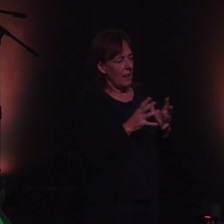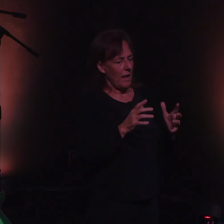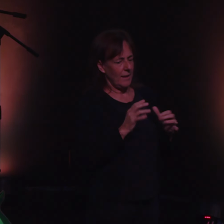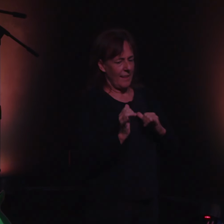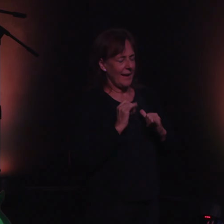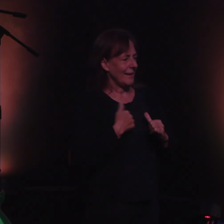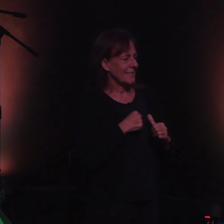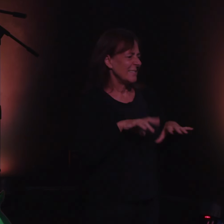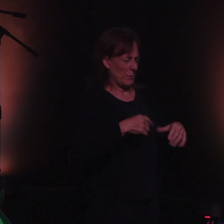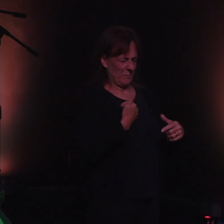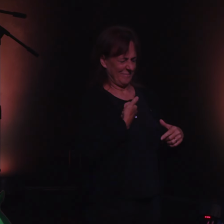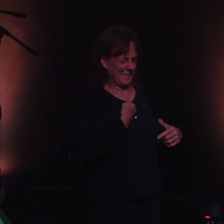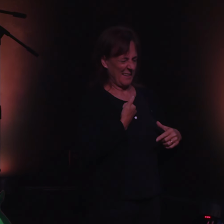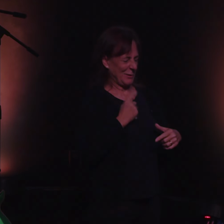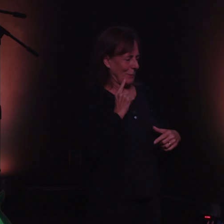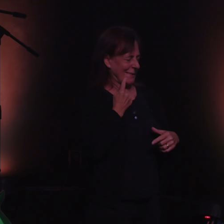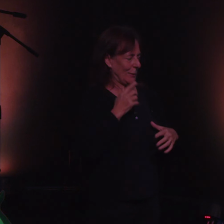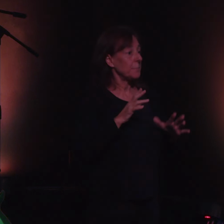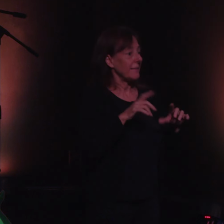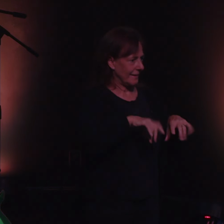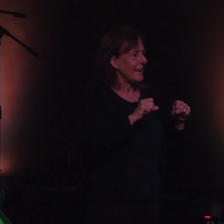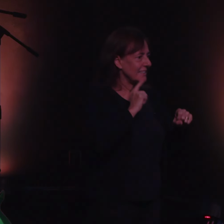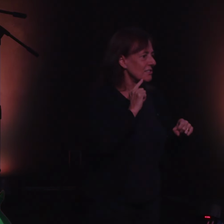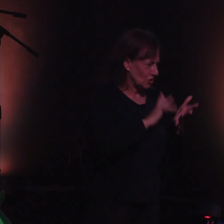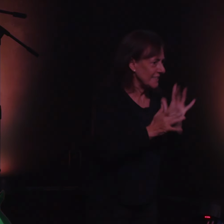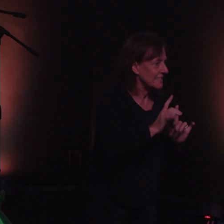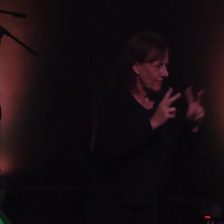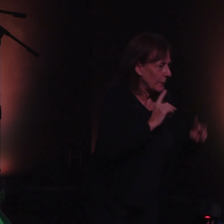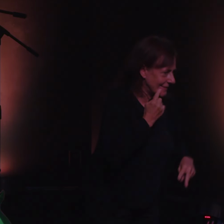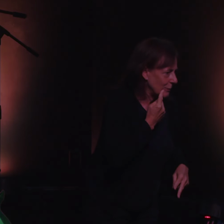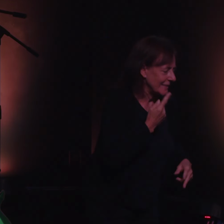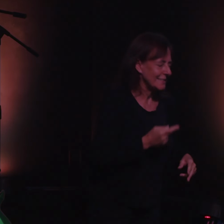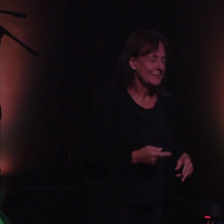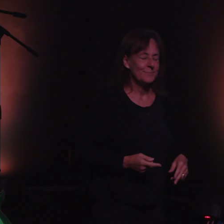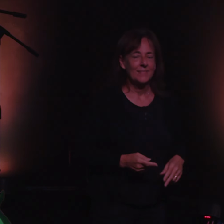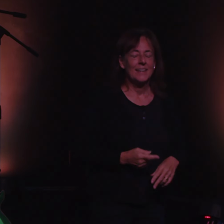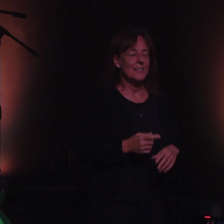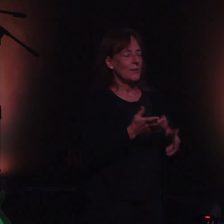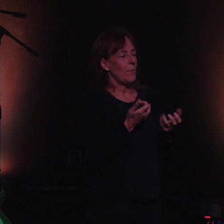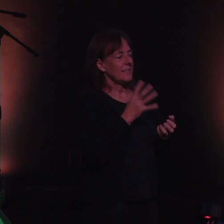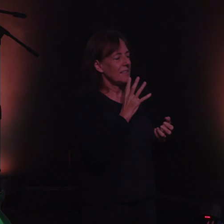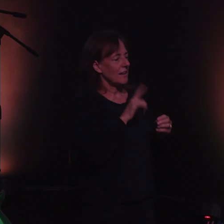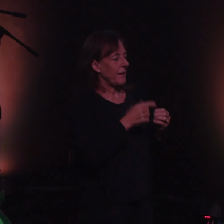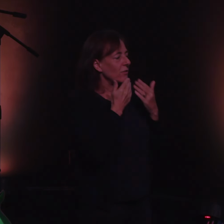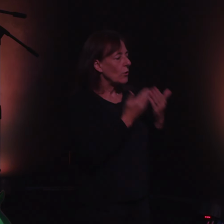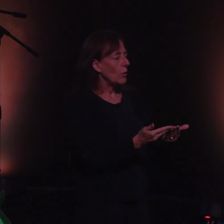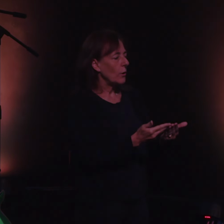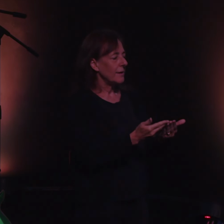like us. They don't take themselves serious. They take Jesus really serious. And so I want to talk about the